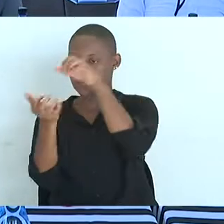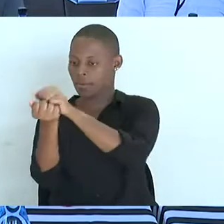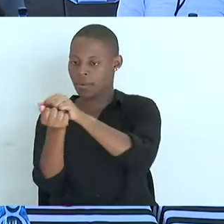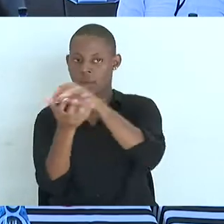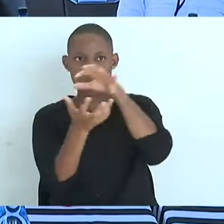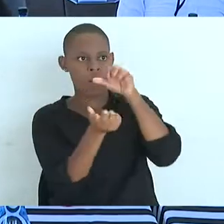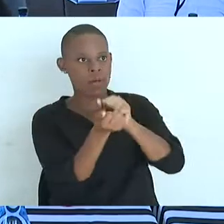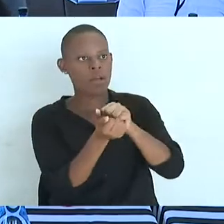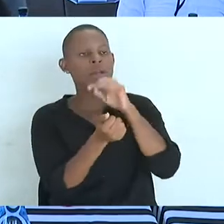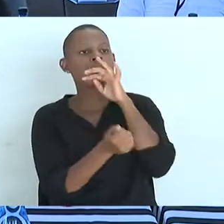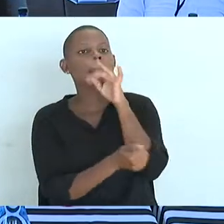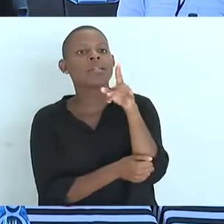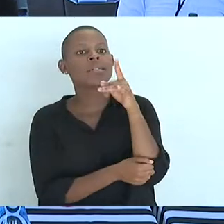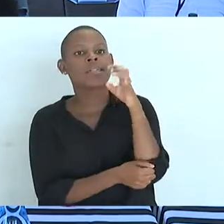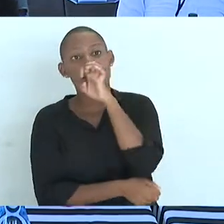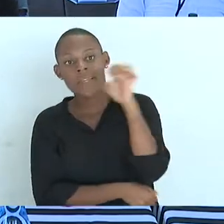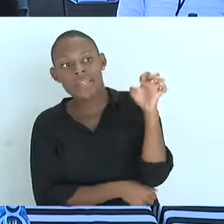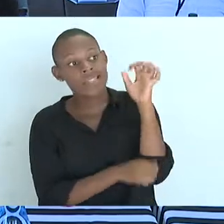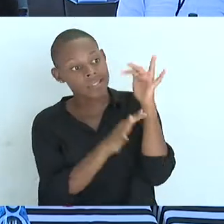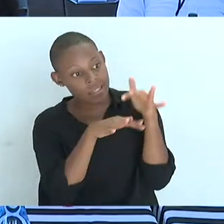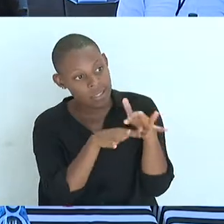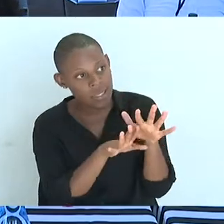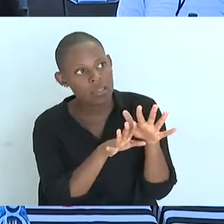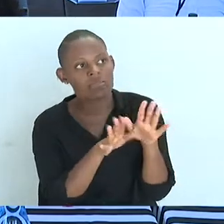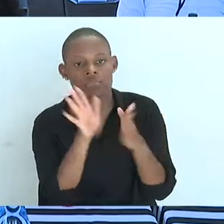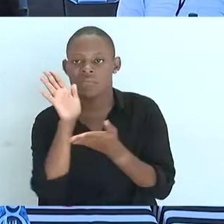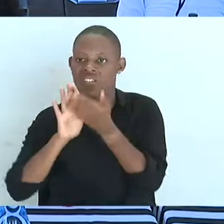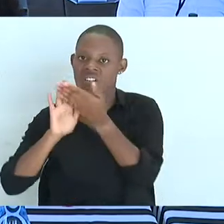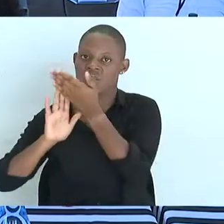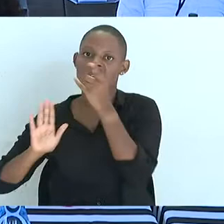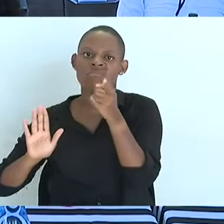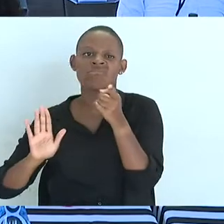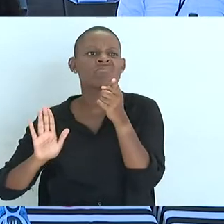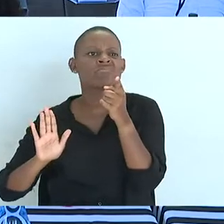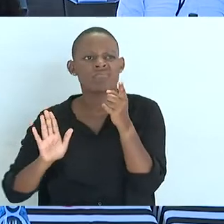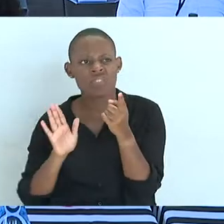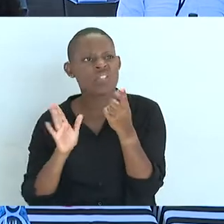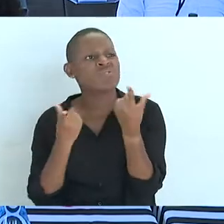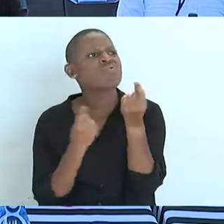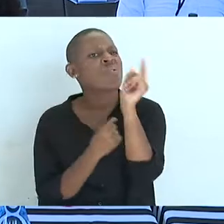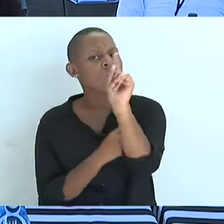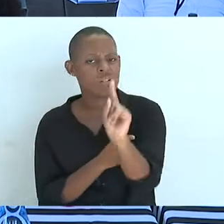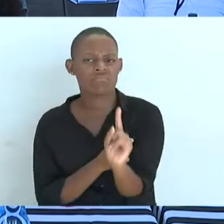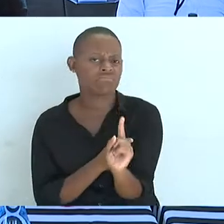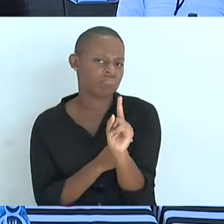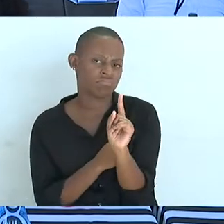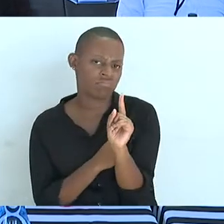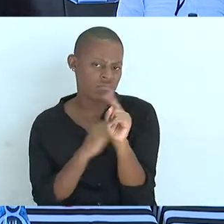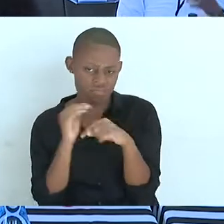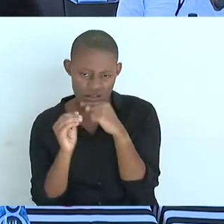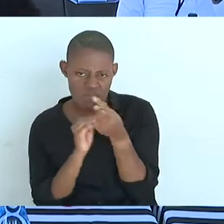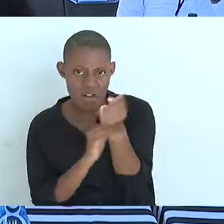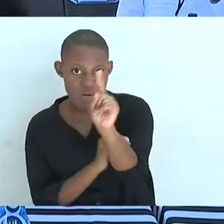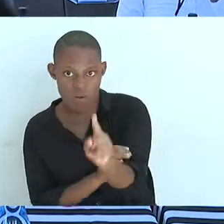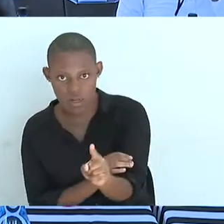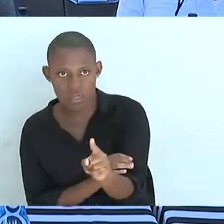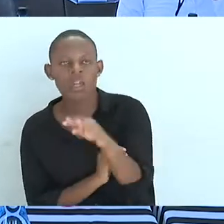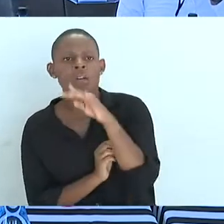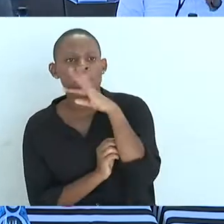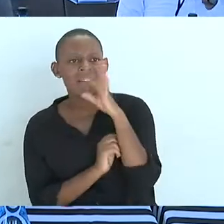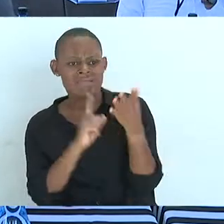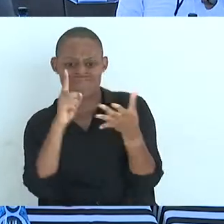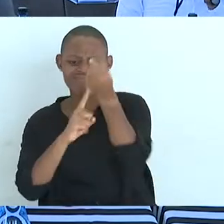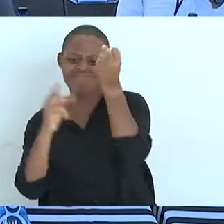the Eastern Seaboard development is about and what it intends to